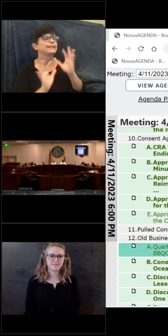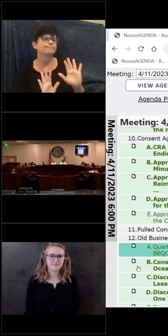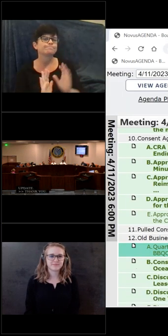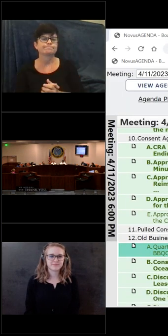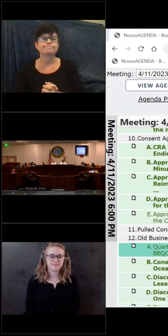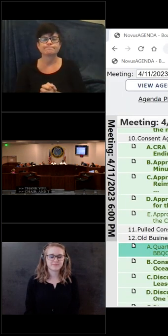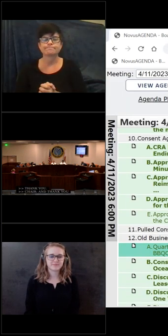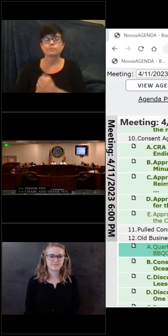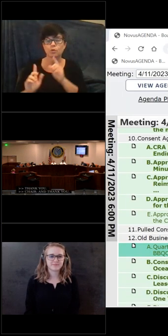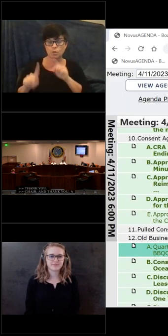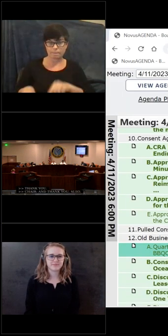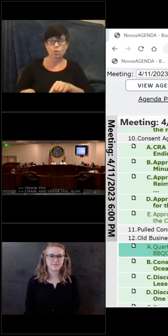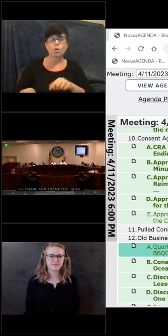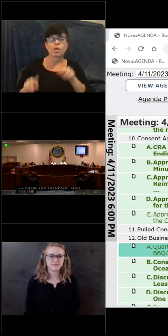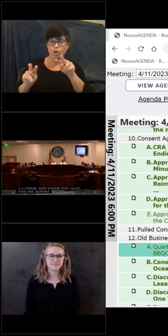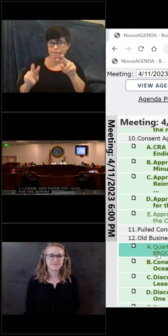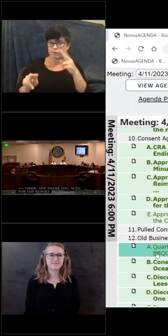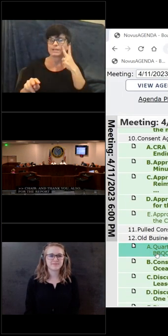Thank you for the report here.